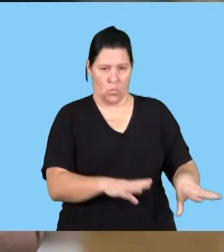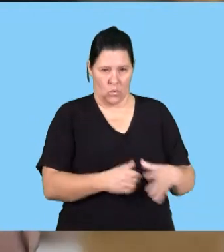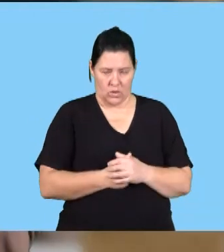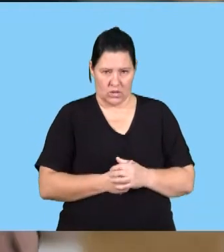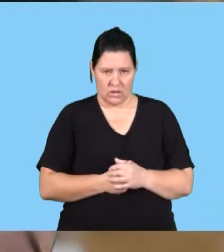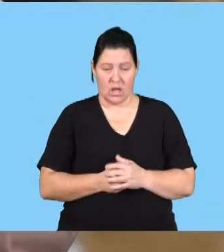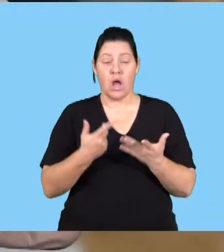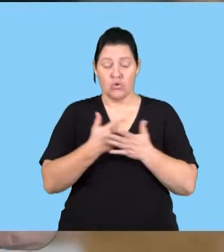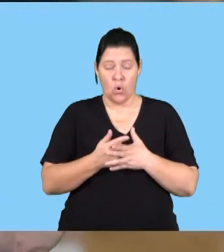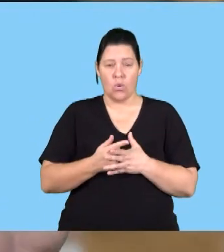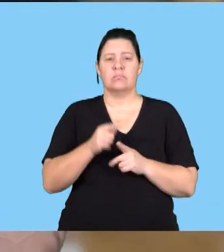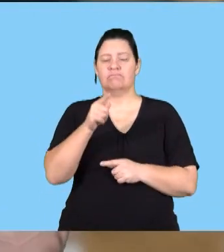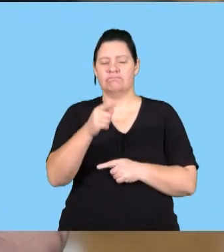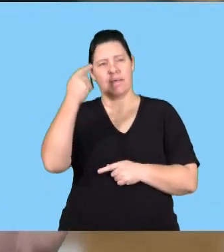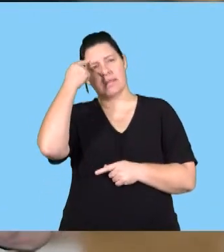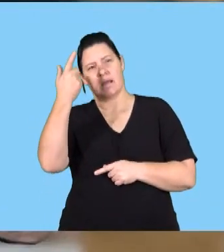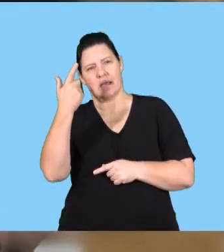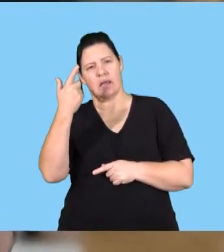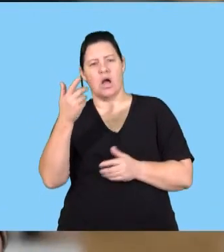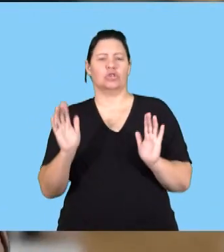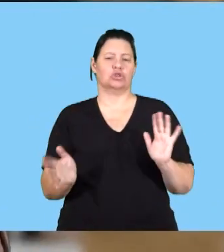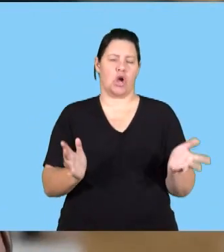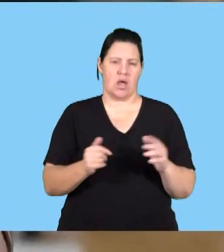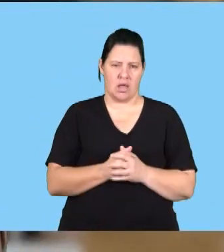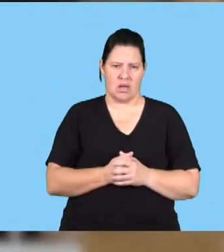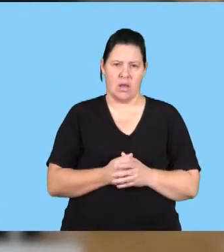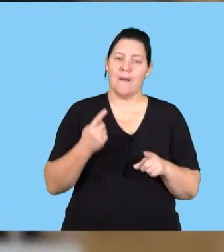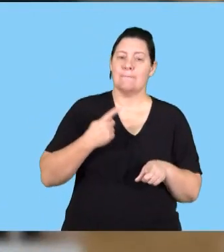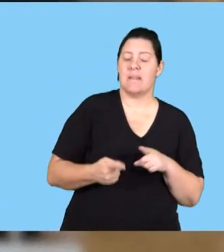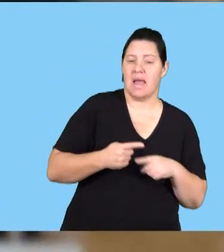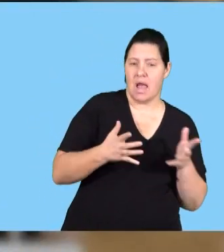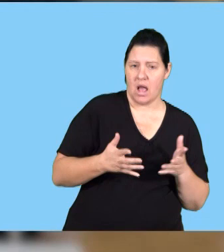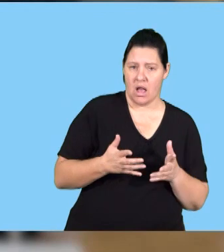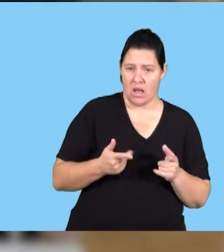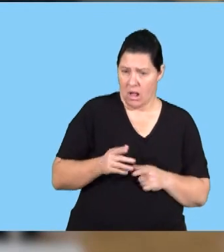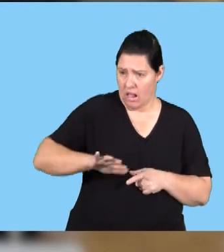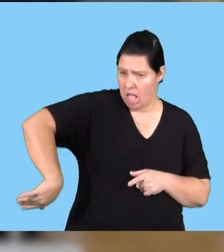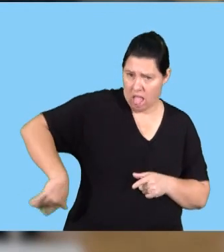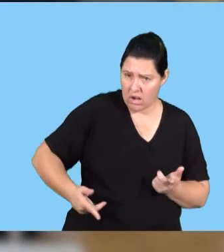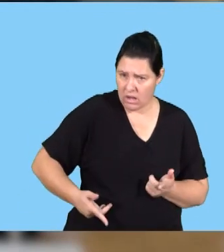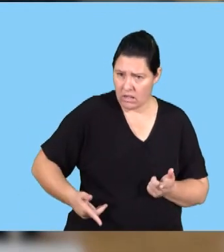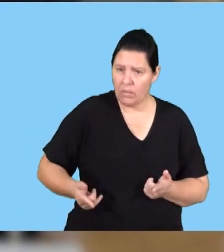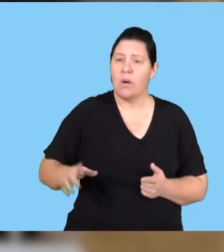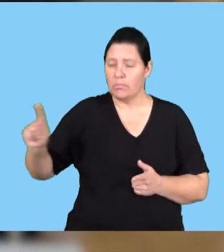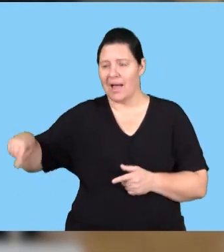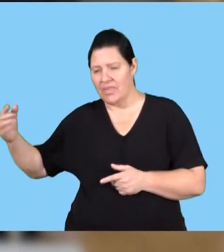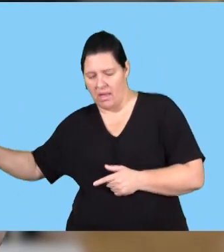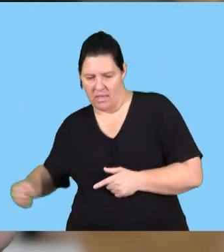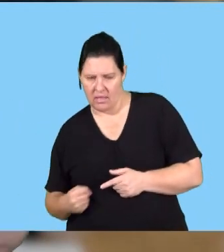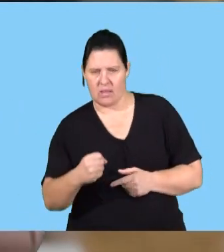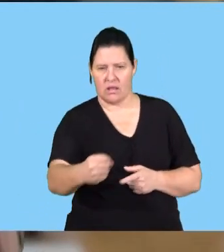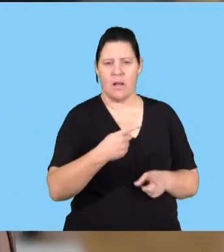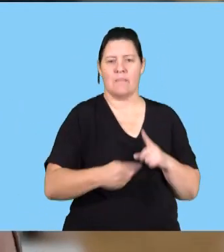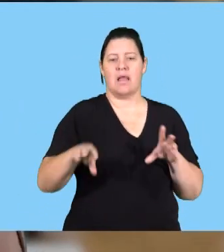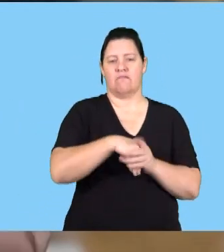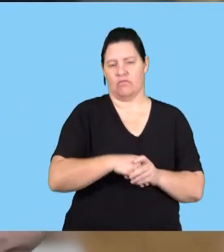into your formula. And when you substitute, think, for example, soccer. You take off a player. Do you leave that spot open? No. What happens? You put